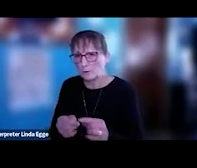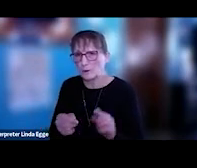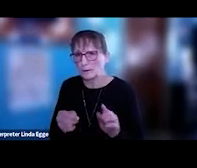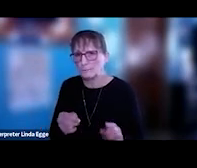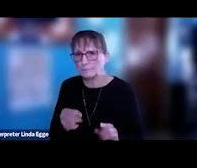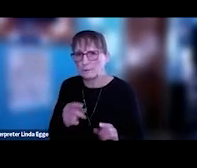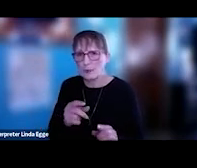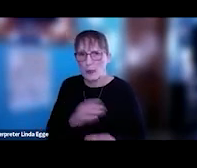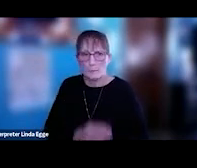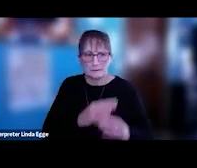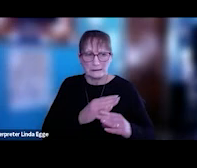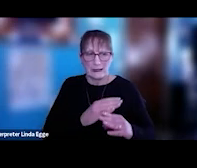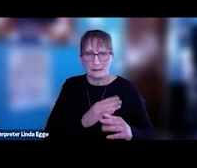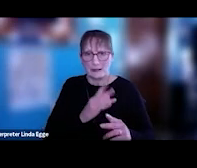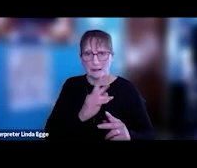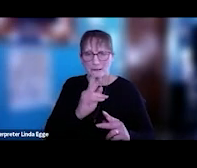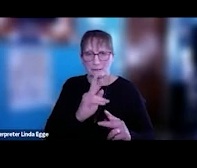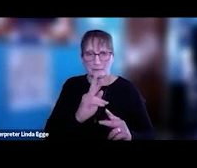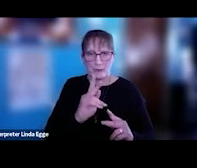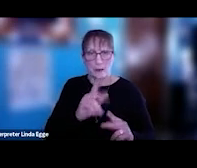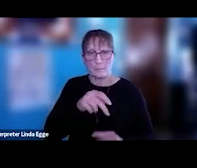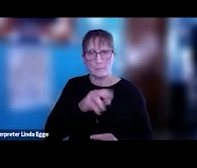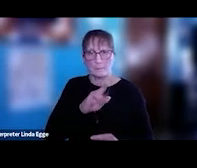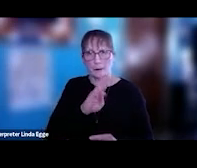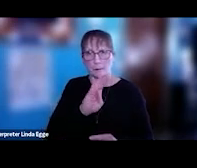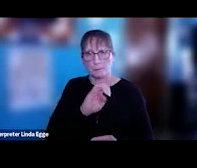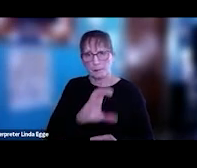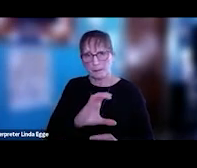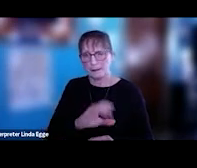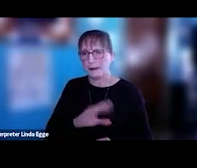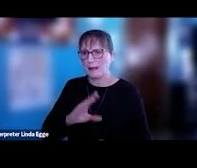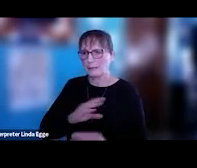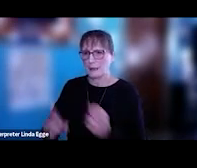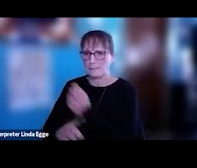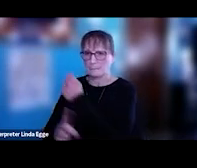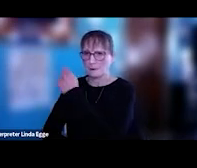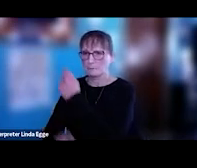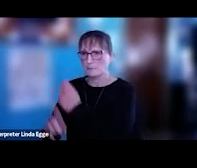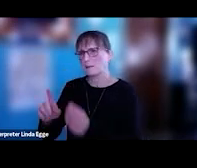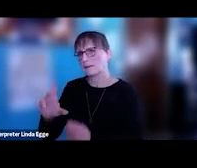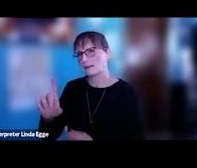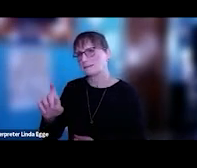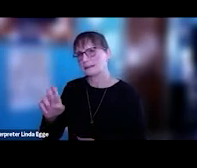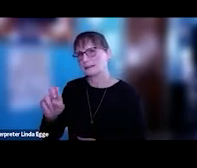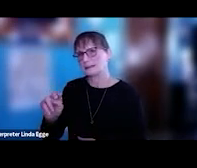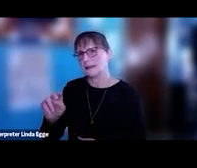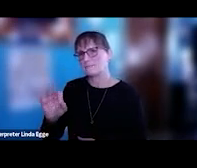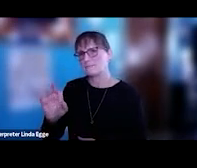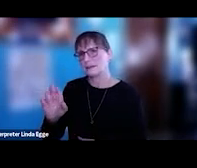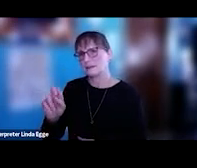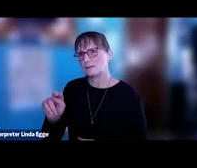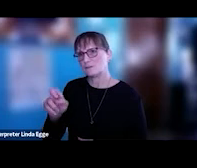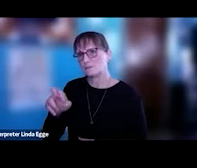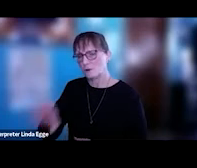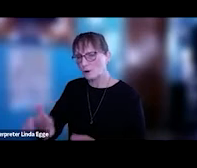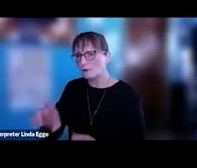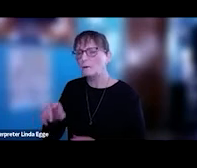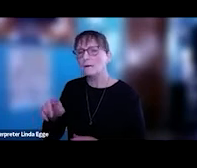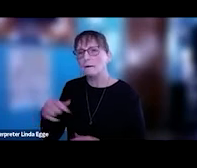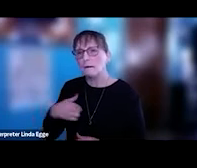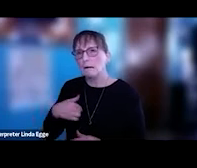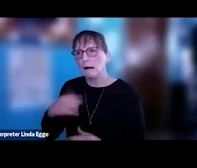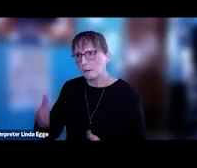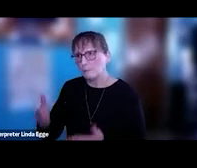protecting the public and punishing an offender by providing certainly treatment to address